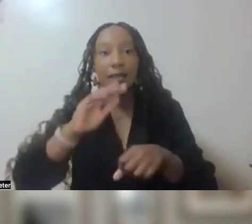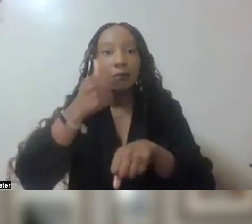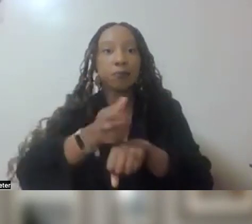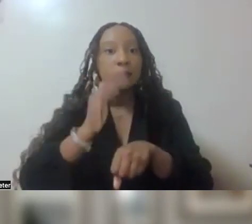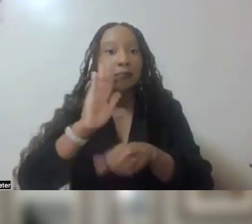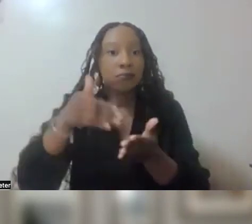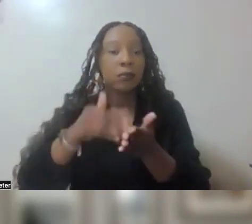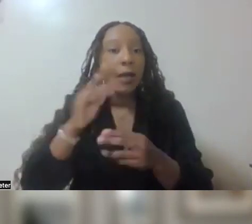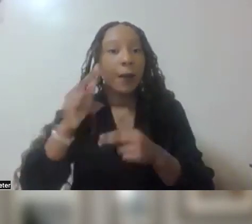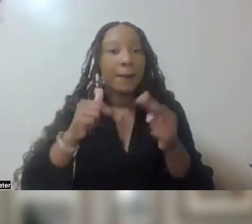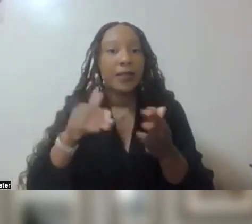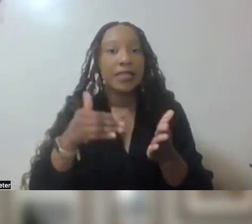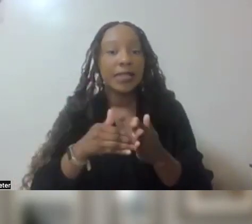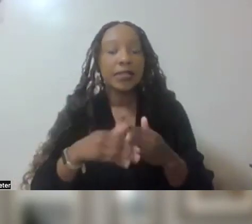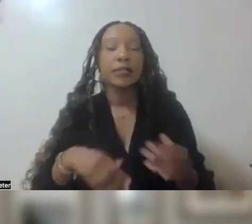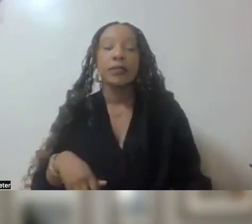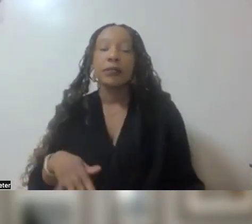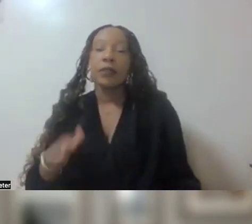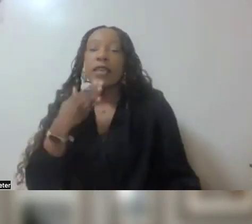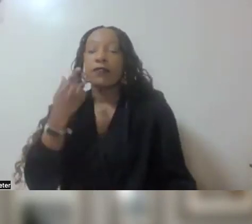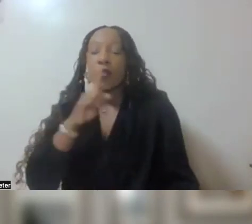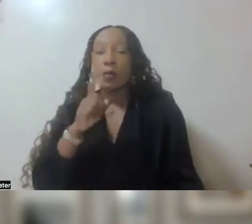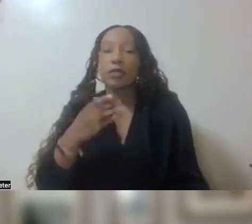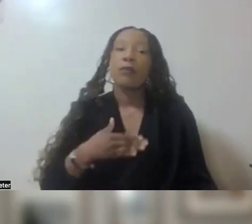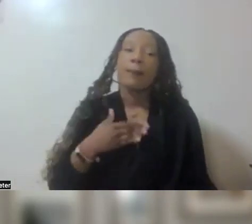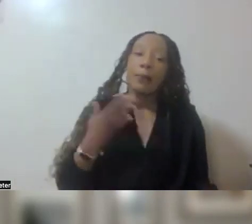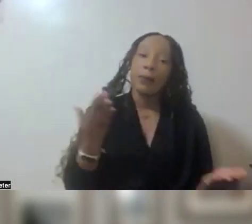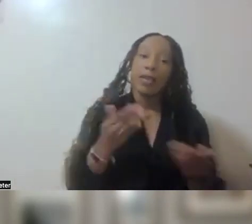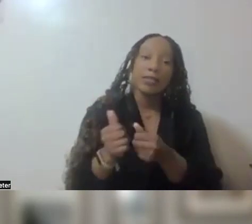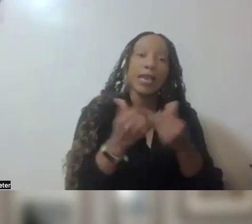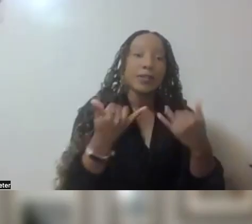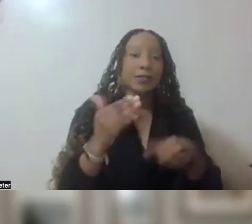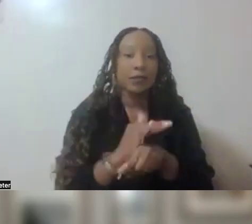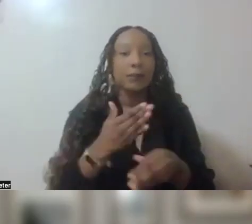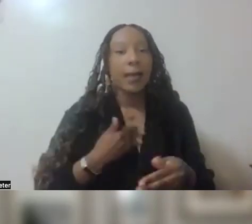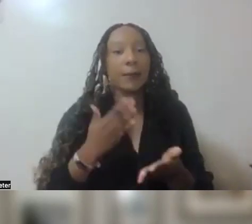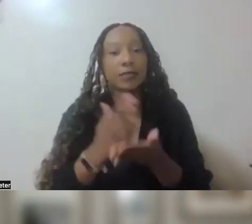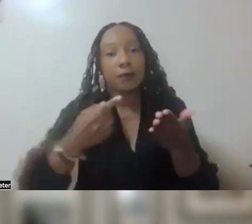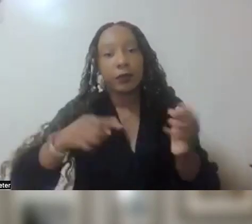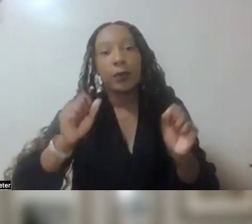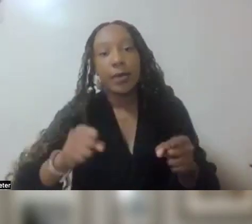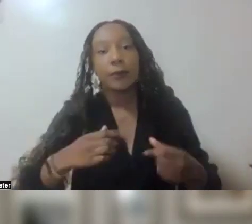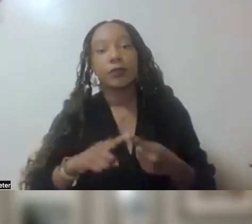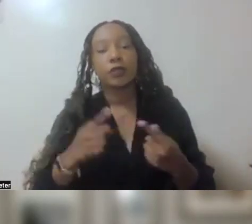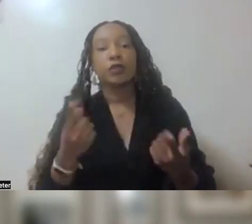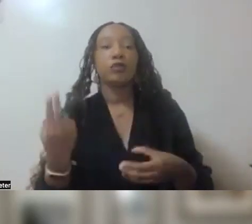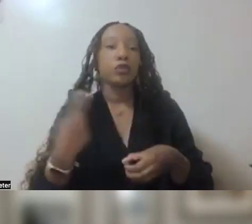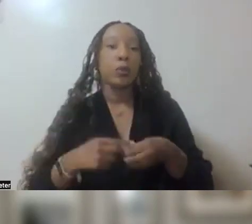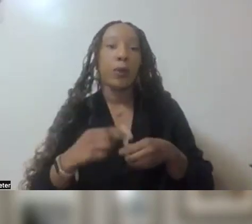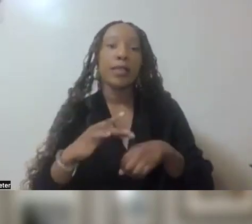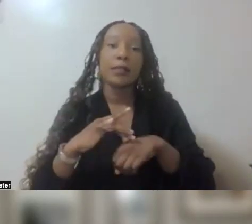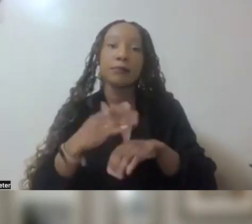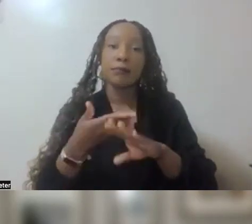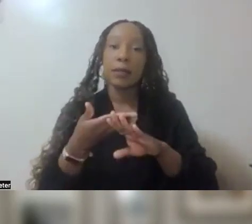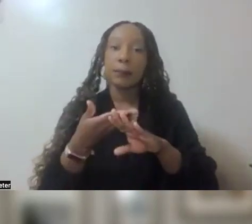Thanks for the question. And I'm glad, again, that we're all here together tonight. And I'm glad that some of you also were able to join the earlier